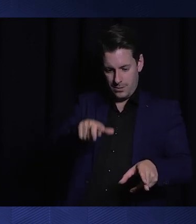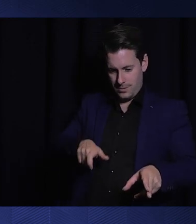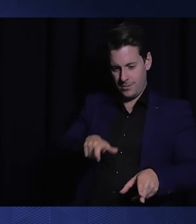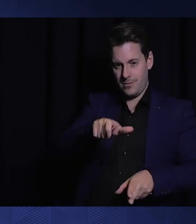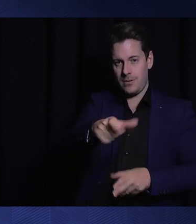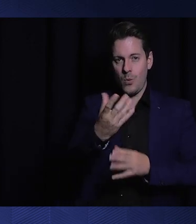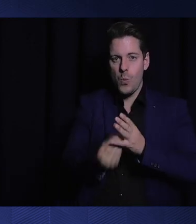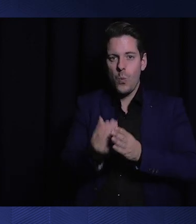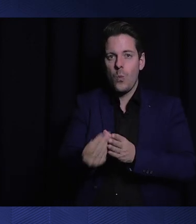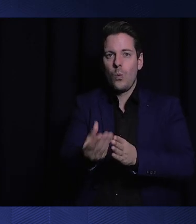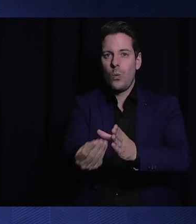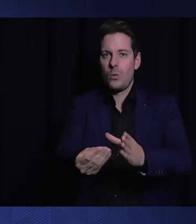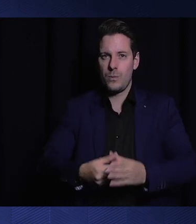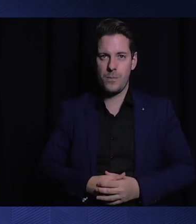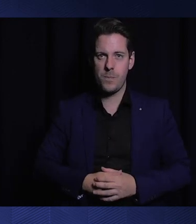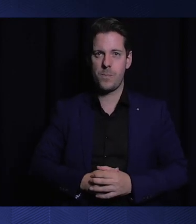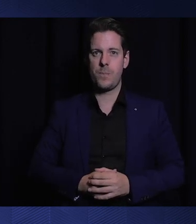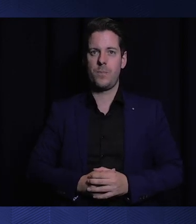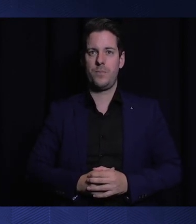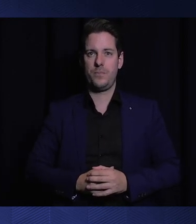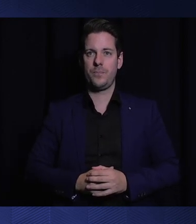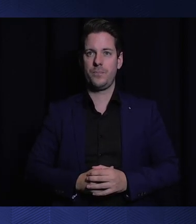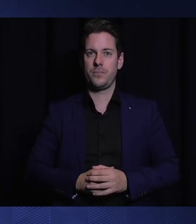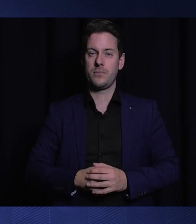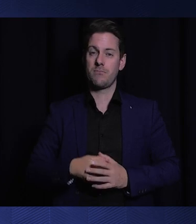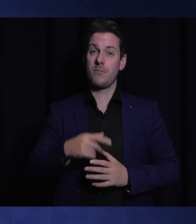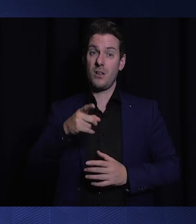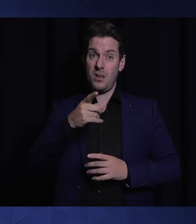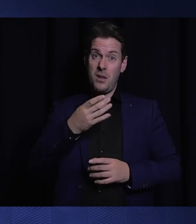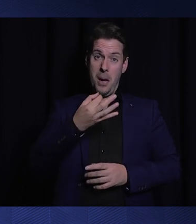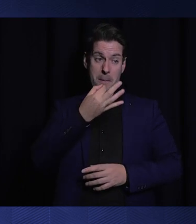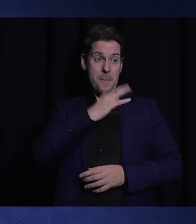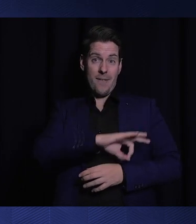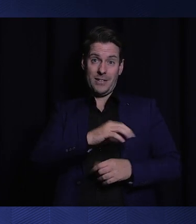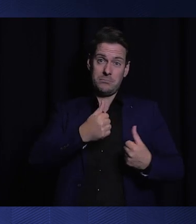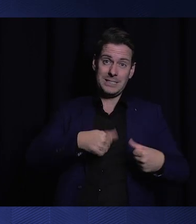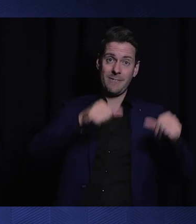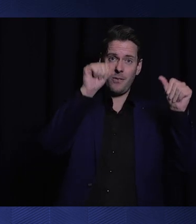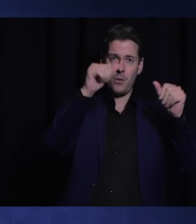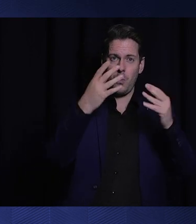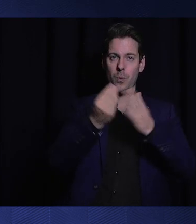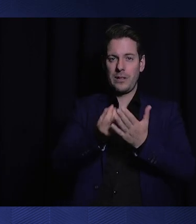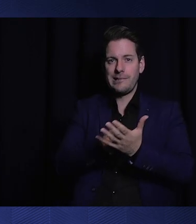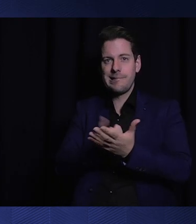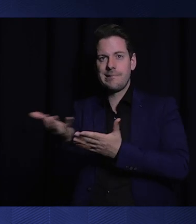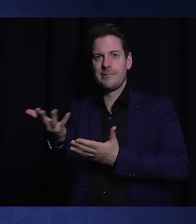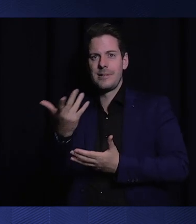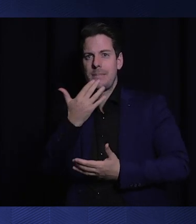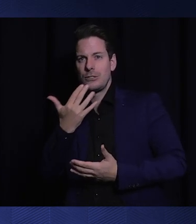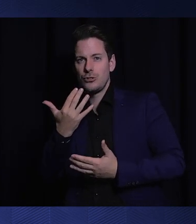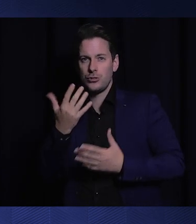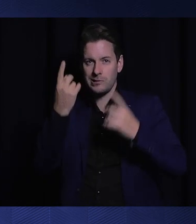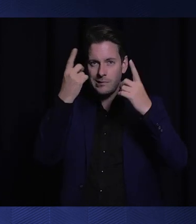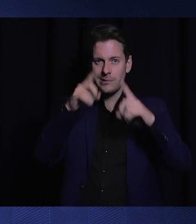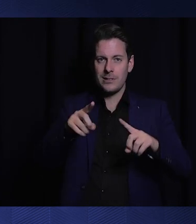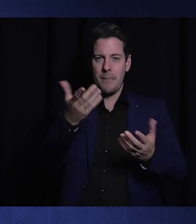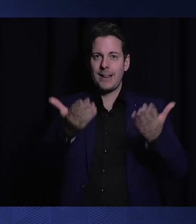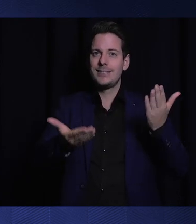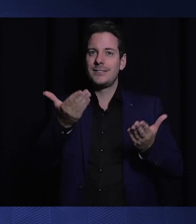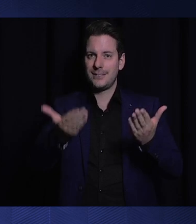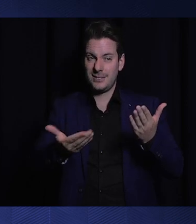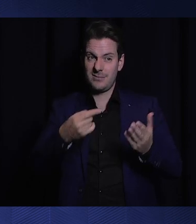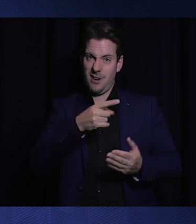And for the benefit cost ratios that we have known that it's like a more